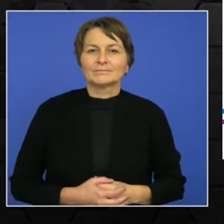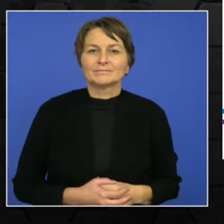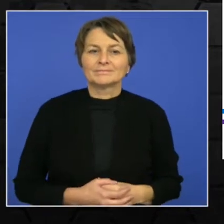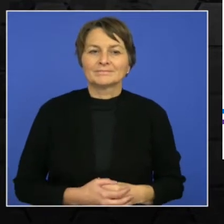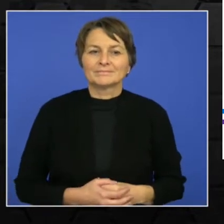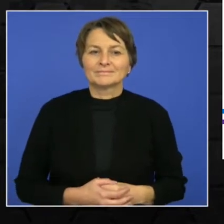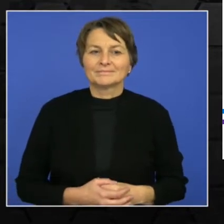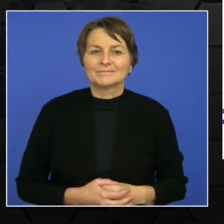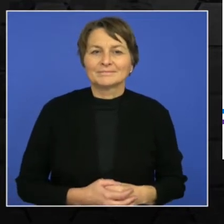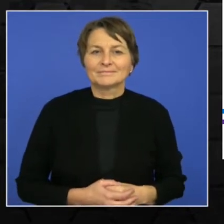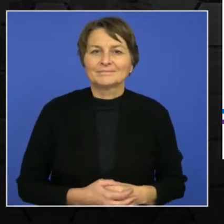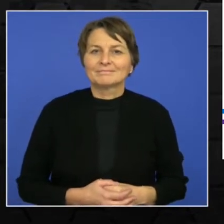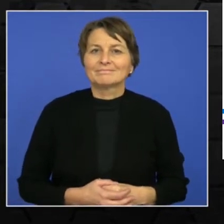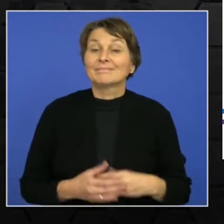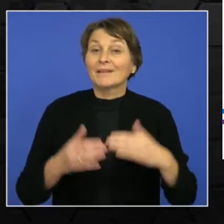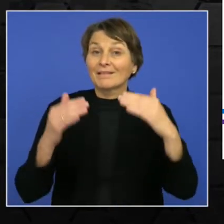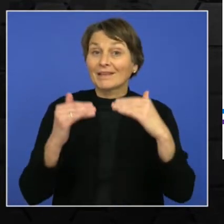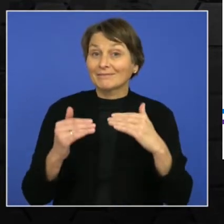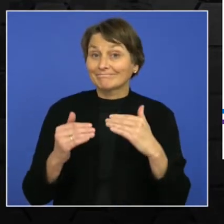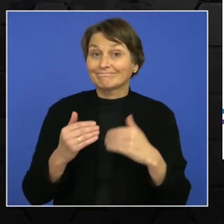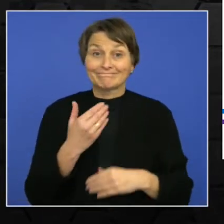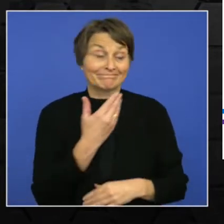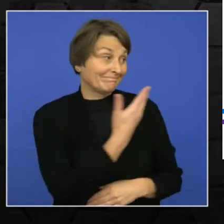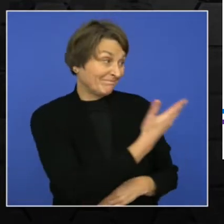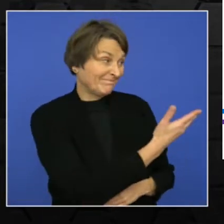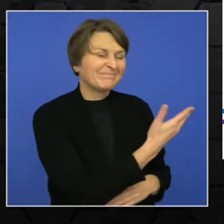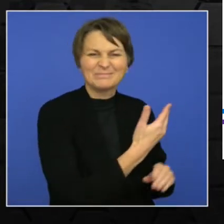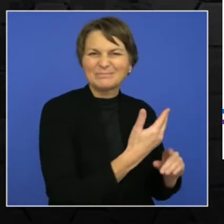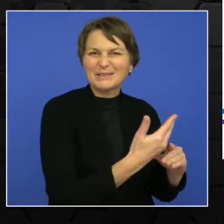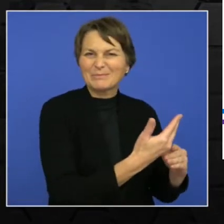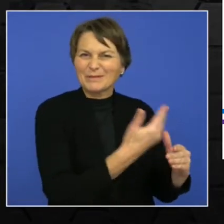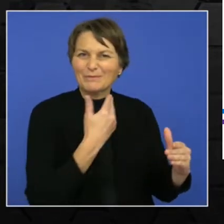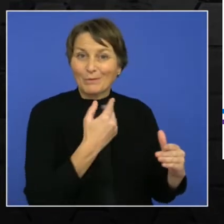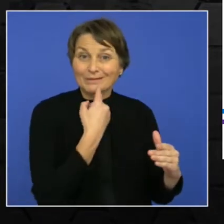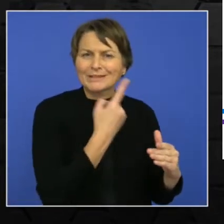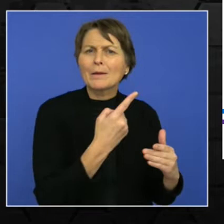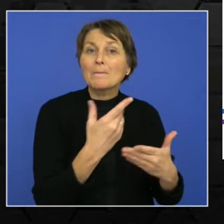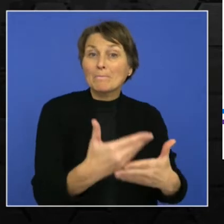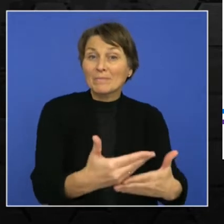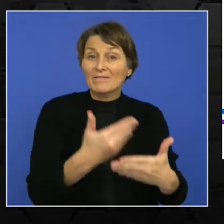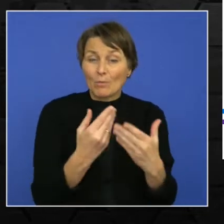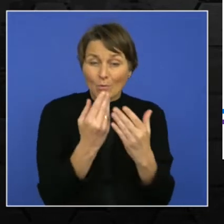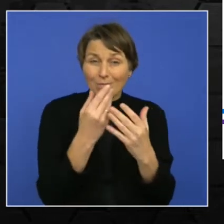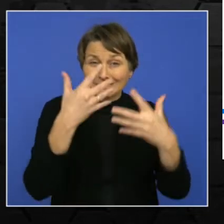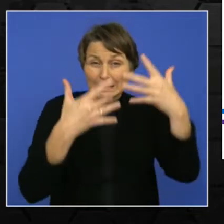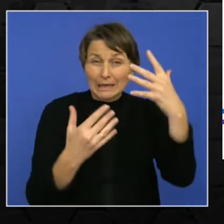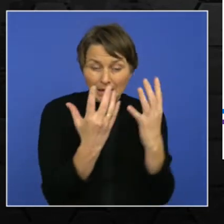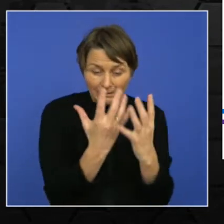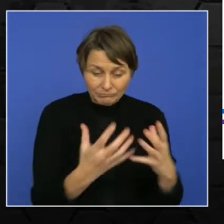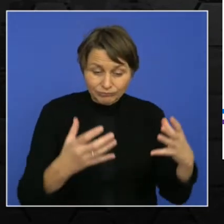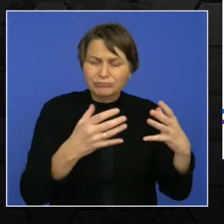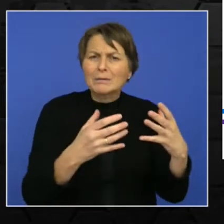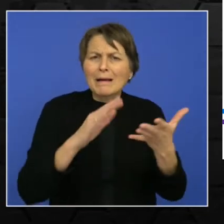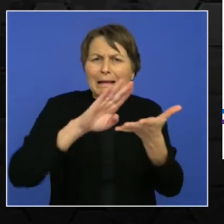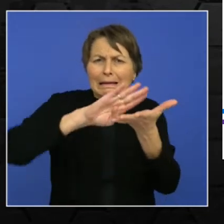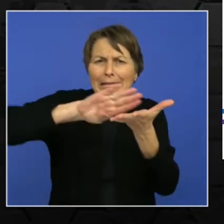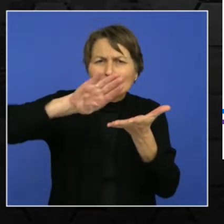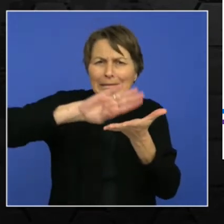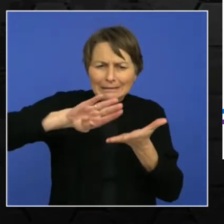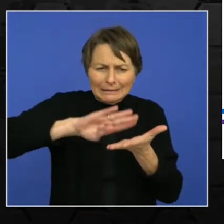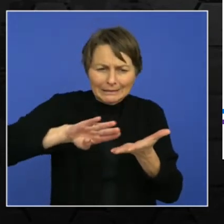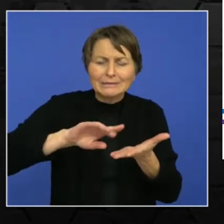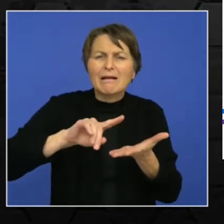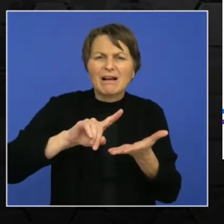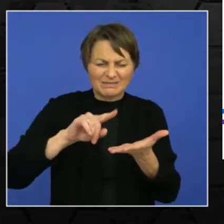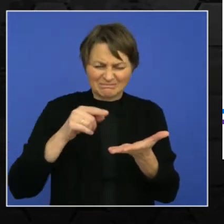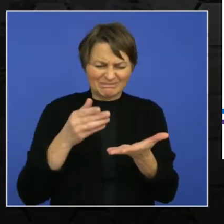that I was talking about, that you need to clean your data in such a way that it